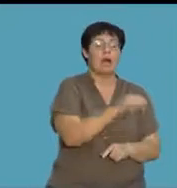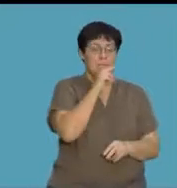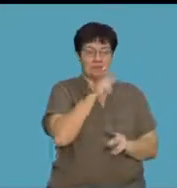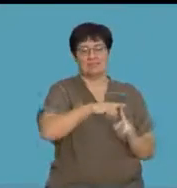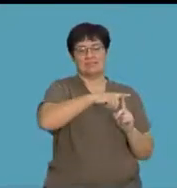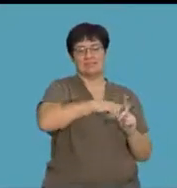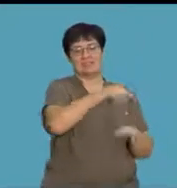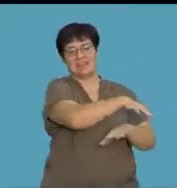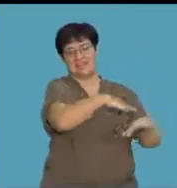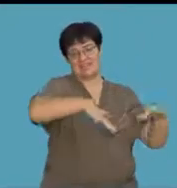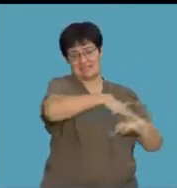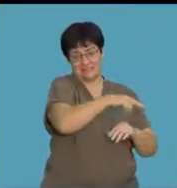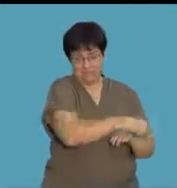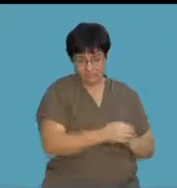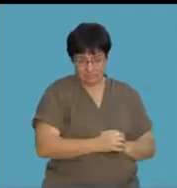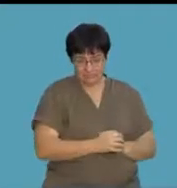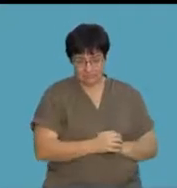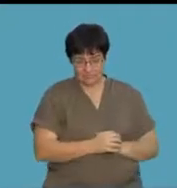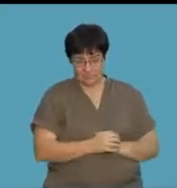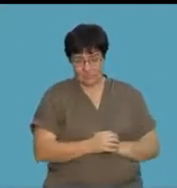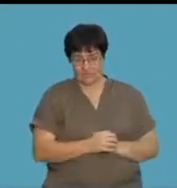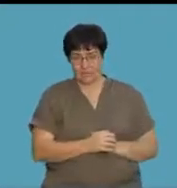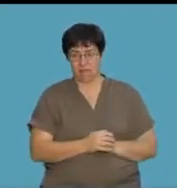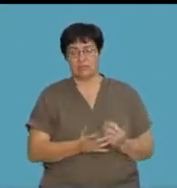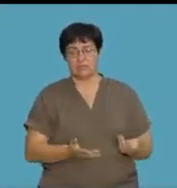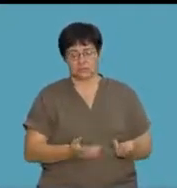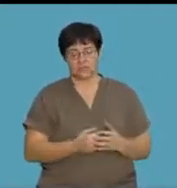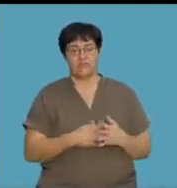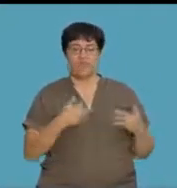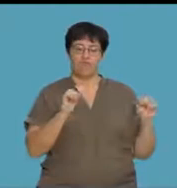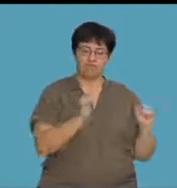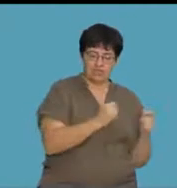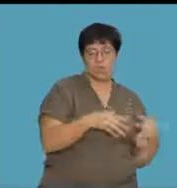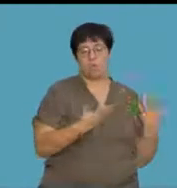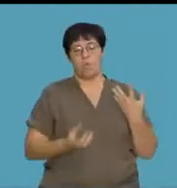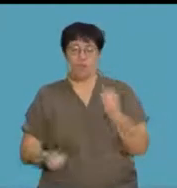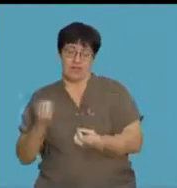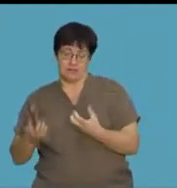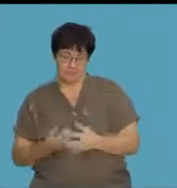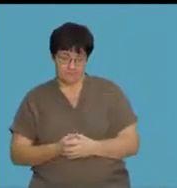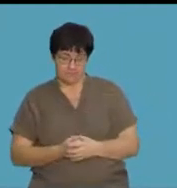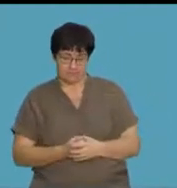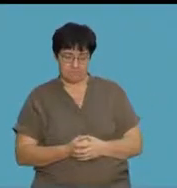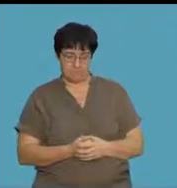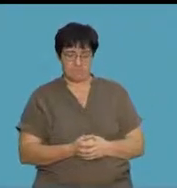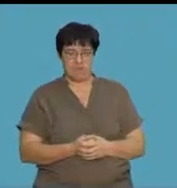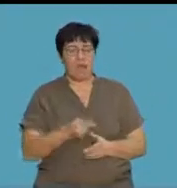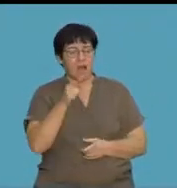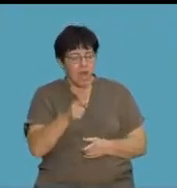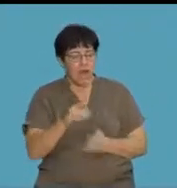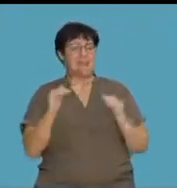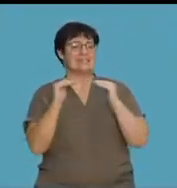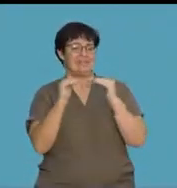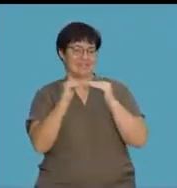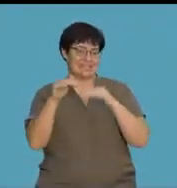the temperature at which a certain phase change occurs, as well as the freezing point, okay? But this is under standard conditions. We